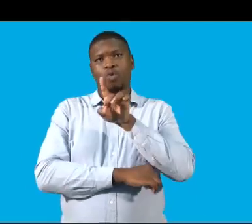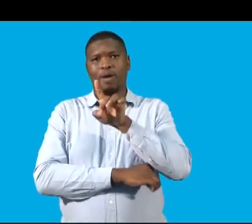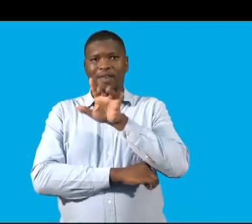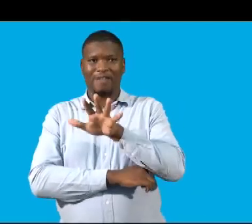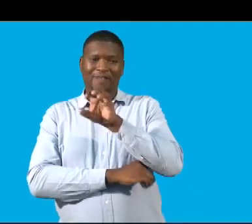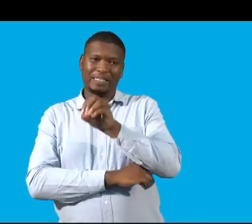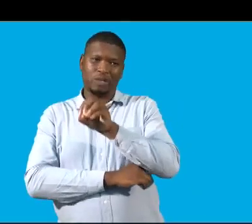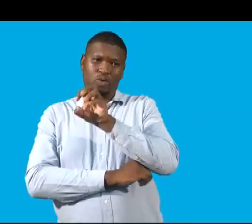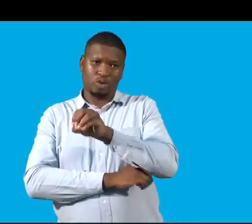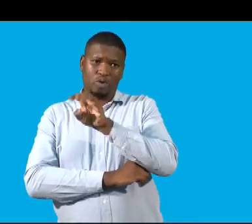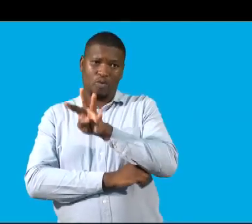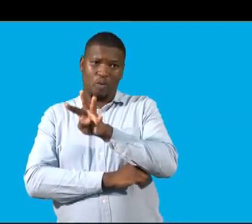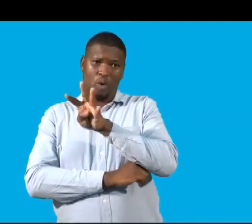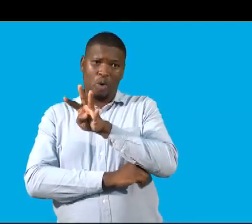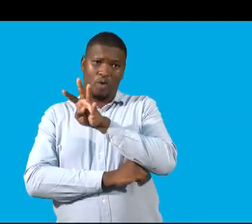by